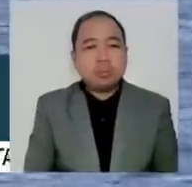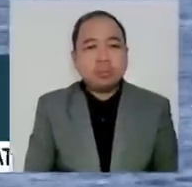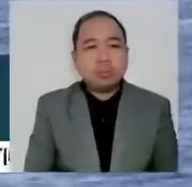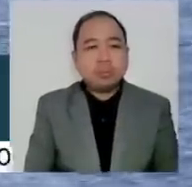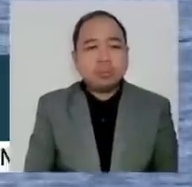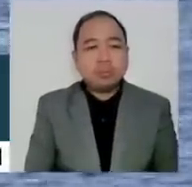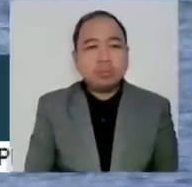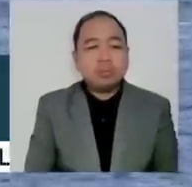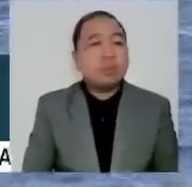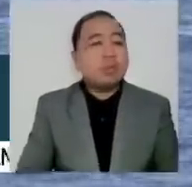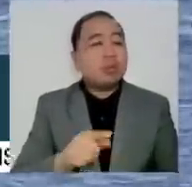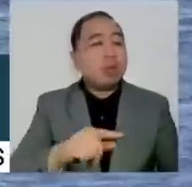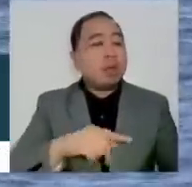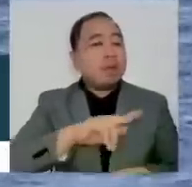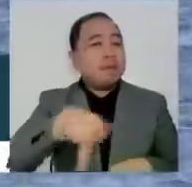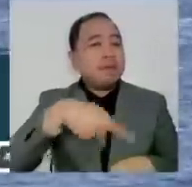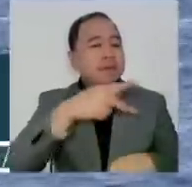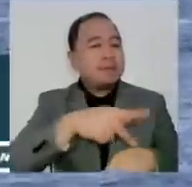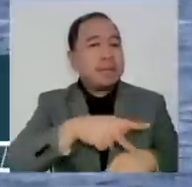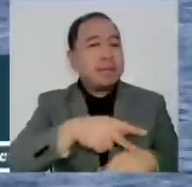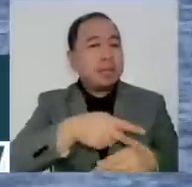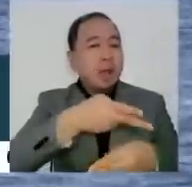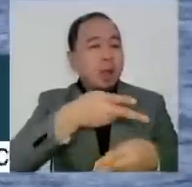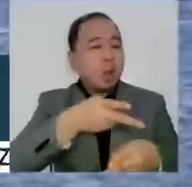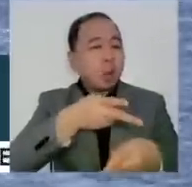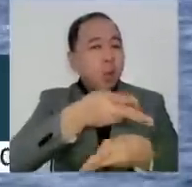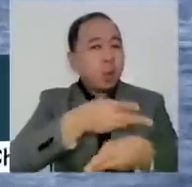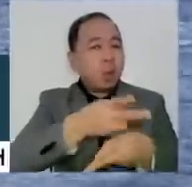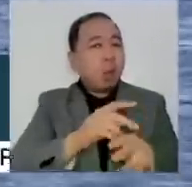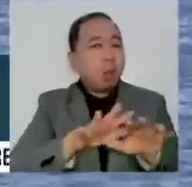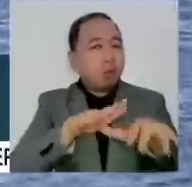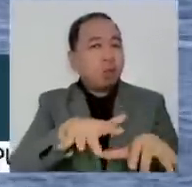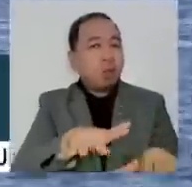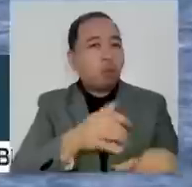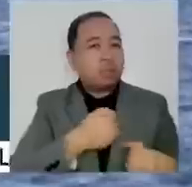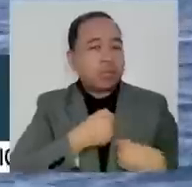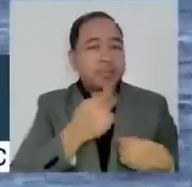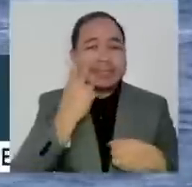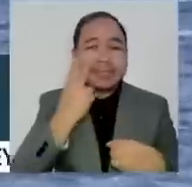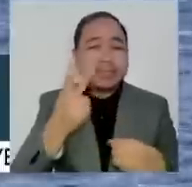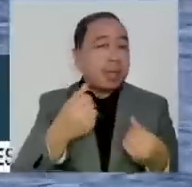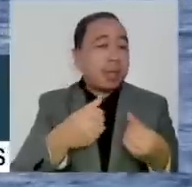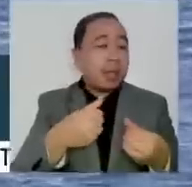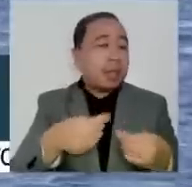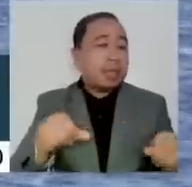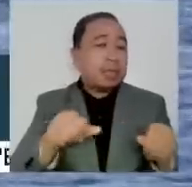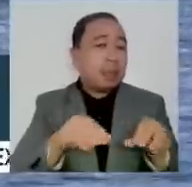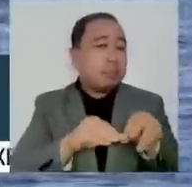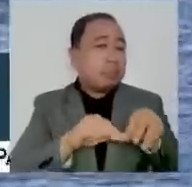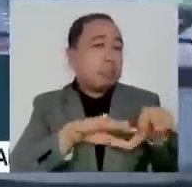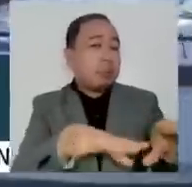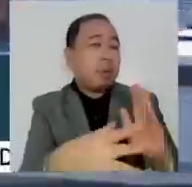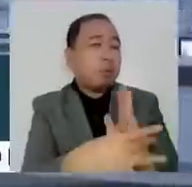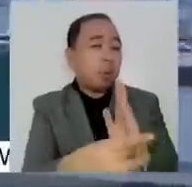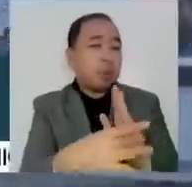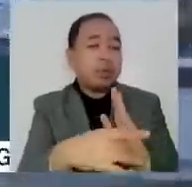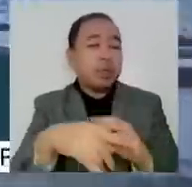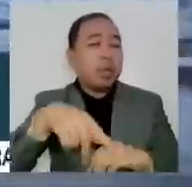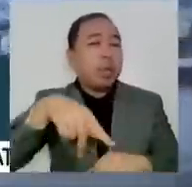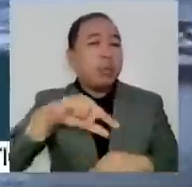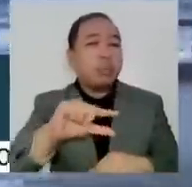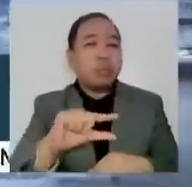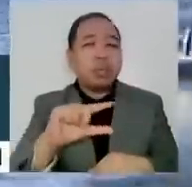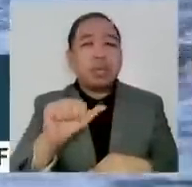Meanwhile, the Coast Guard said they have yet to receive any report on the possible spread of the oil slick in Puerto Galera. This comes after Oriental Mindoro